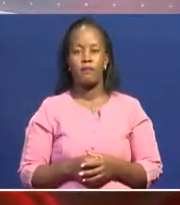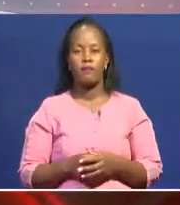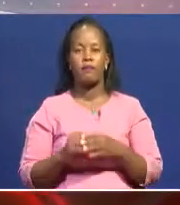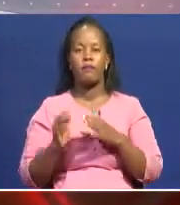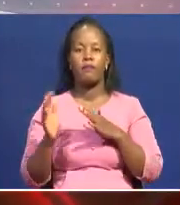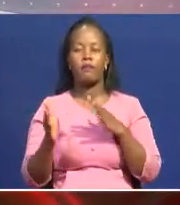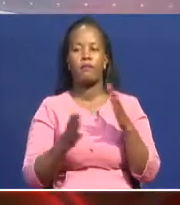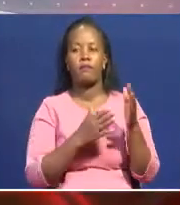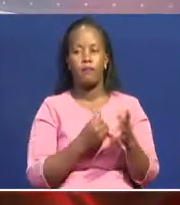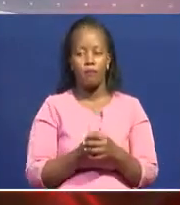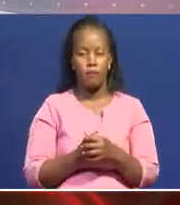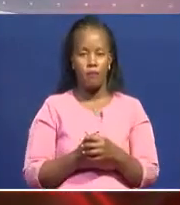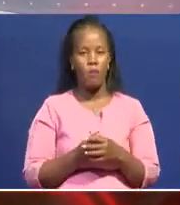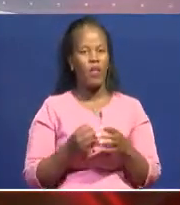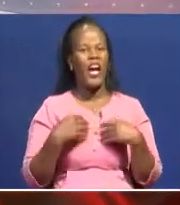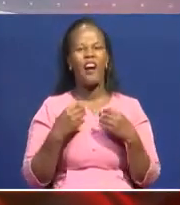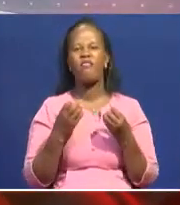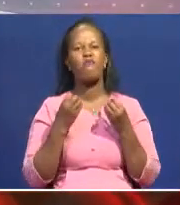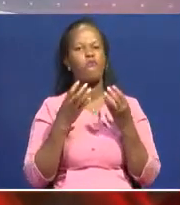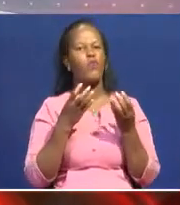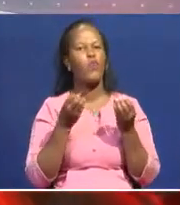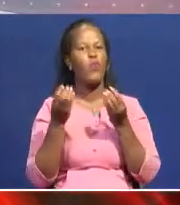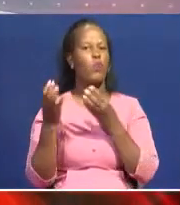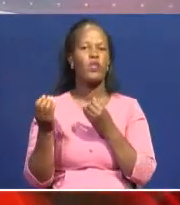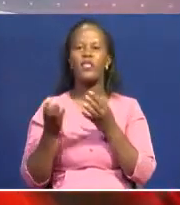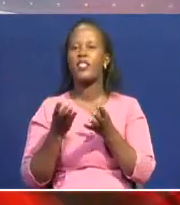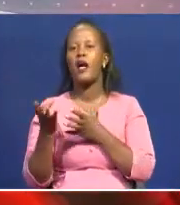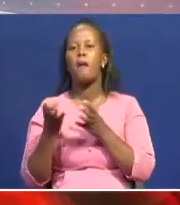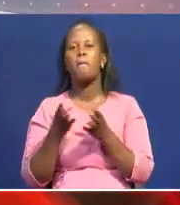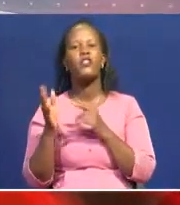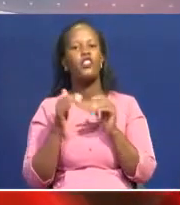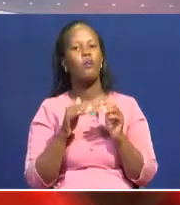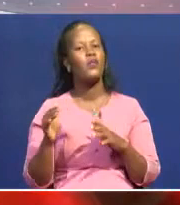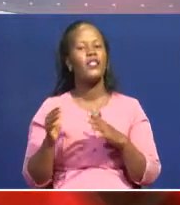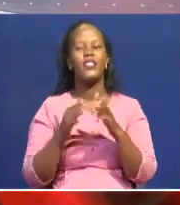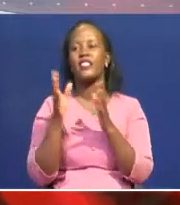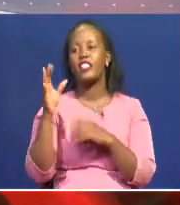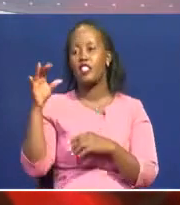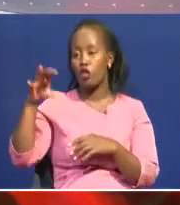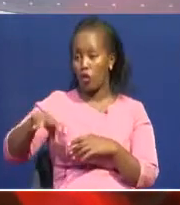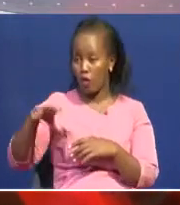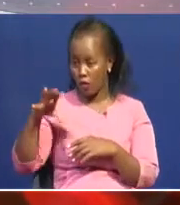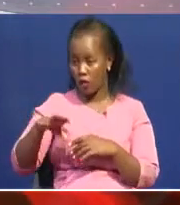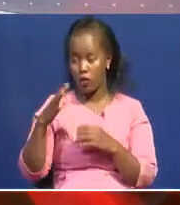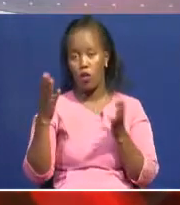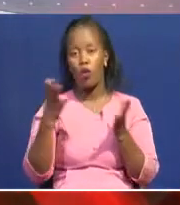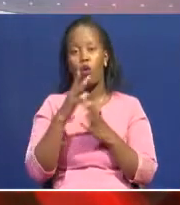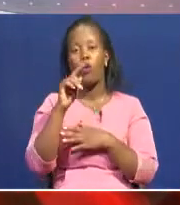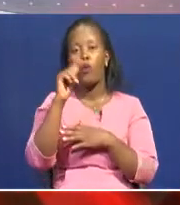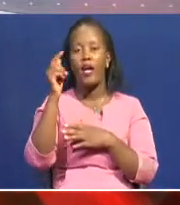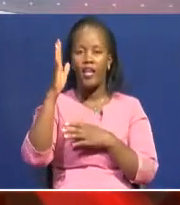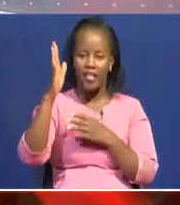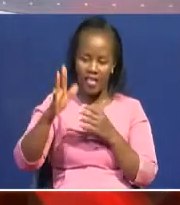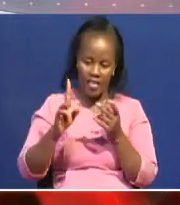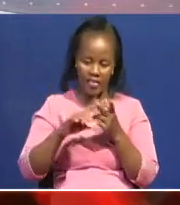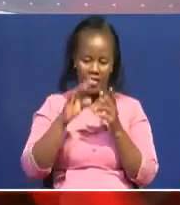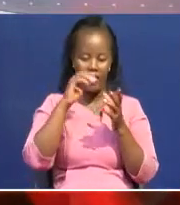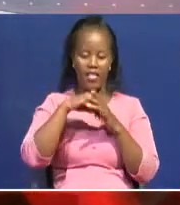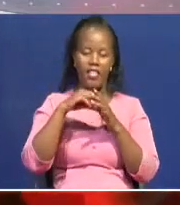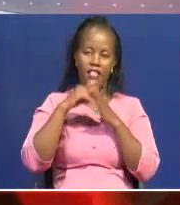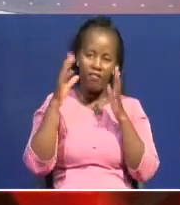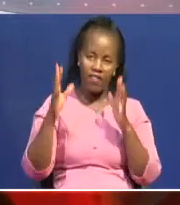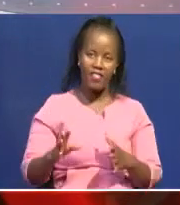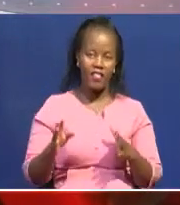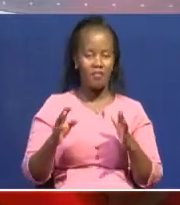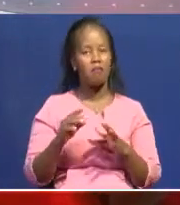There are immense business opportunities in the Democratic Republic of Congo that Kenyans, investors and financiers should position themselves to